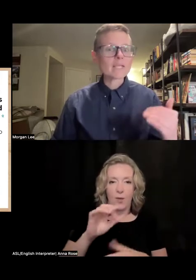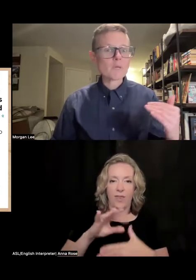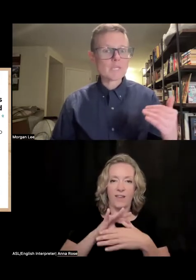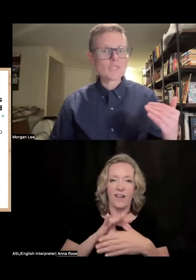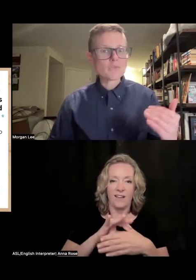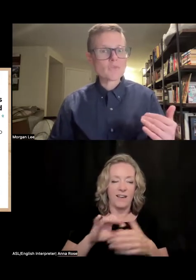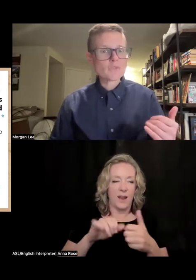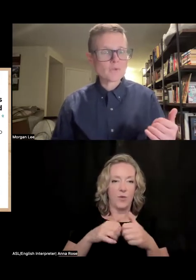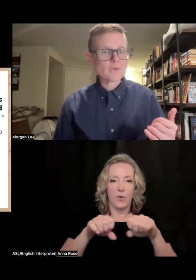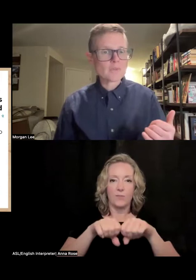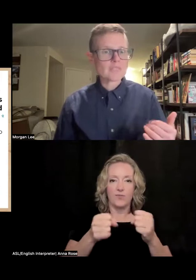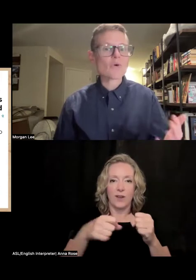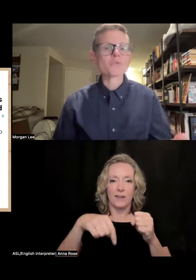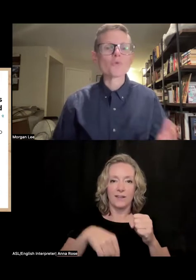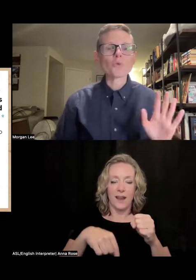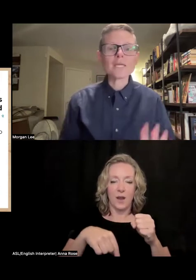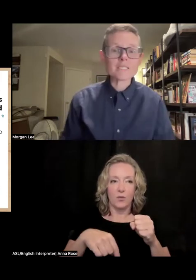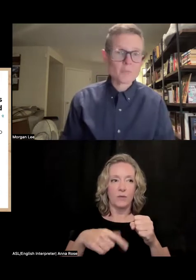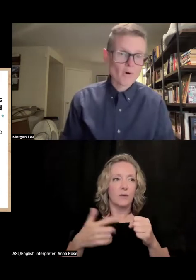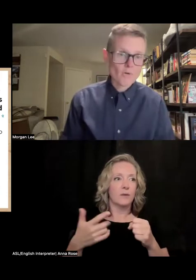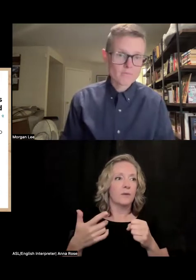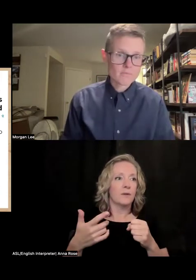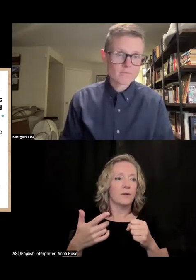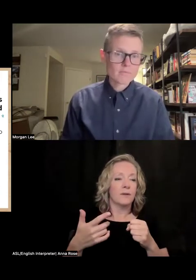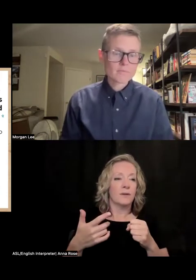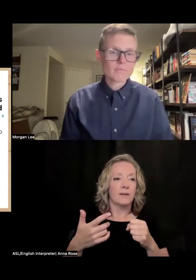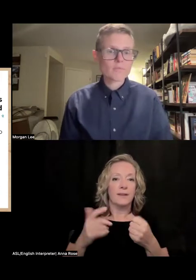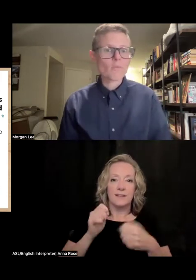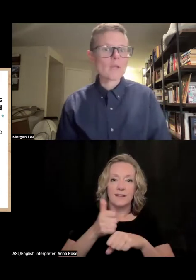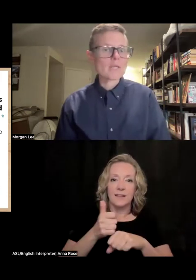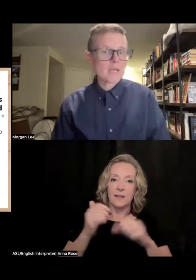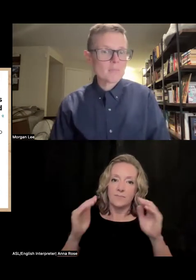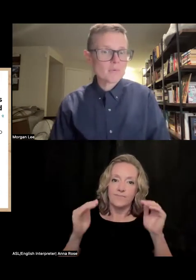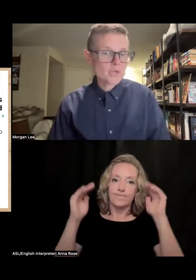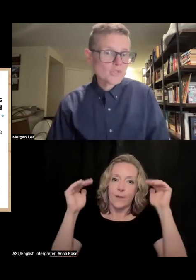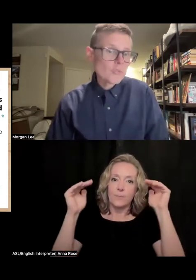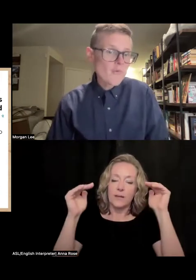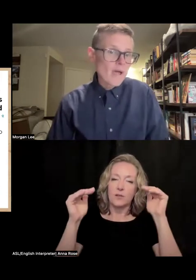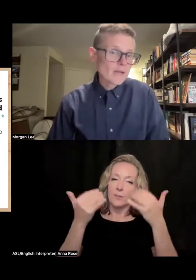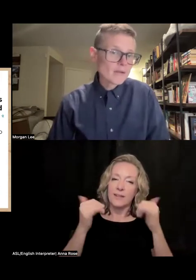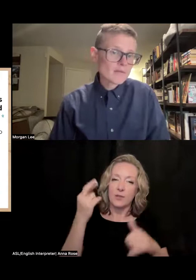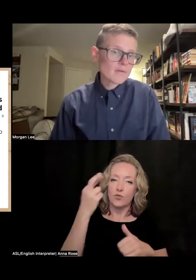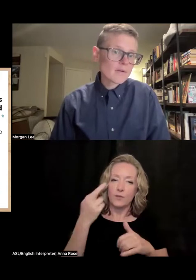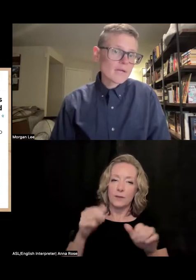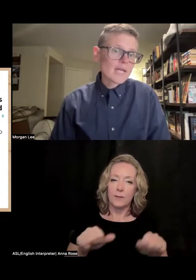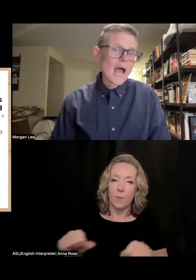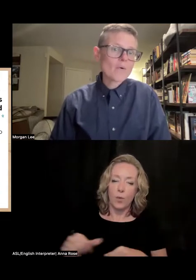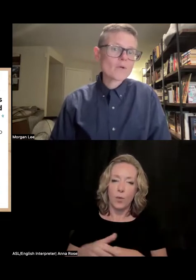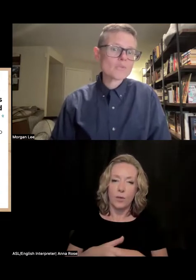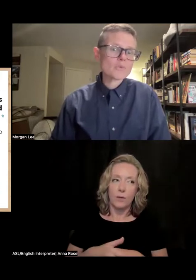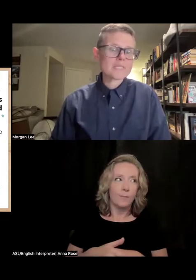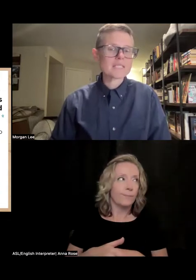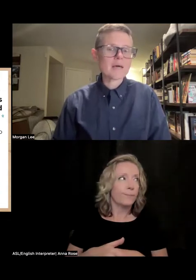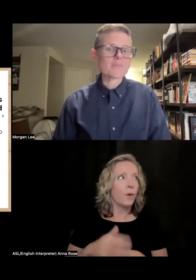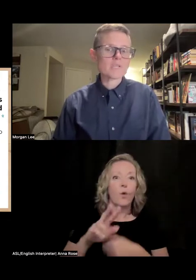high expectation for the student that's also reasonable? What examples could you provide? And how